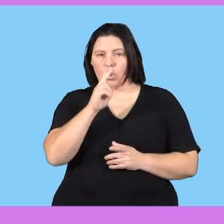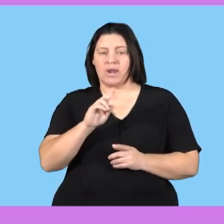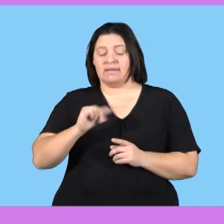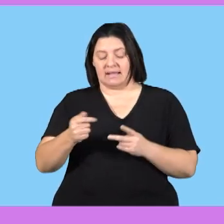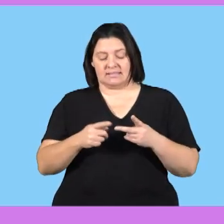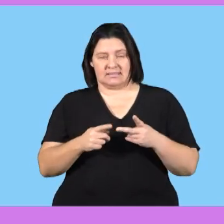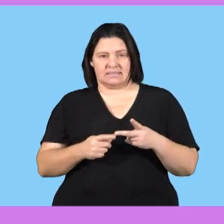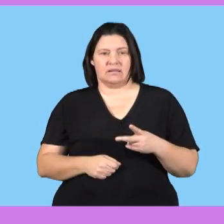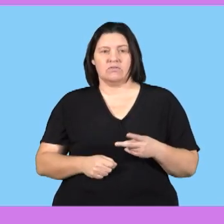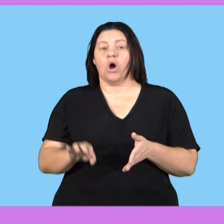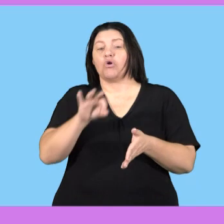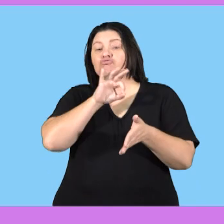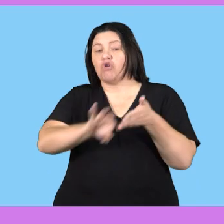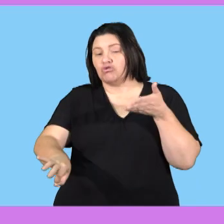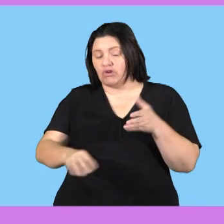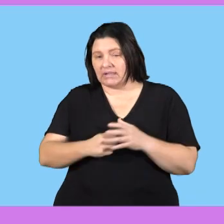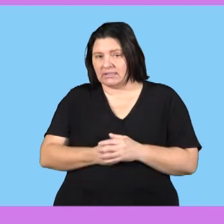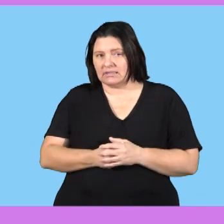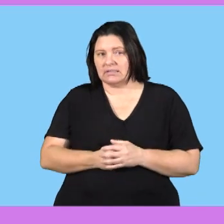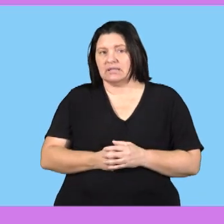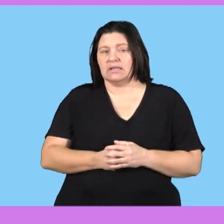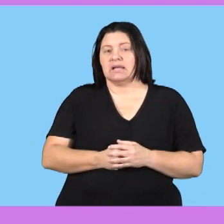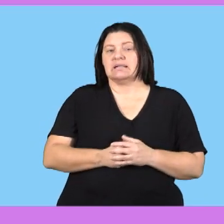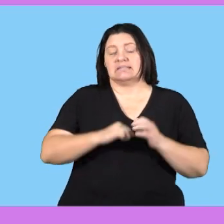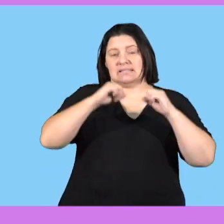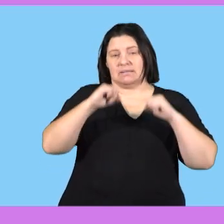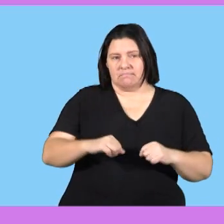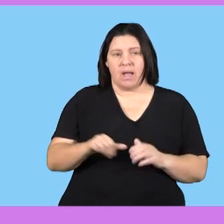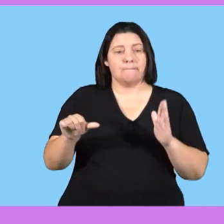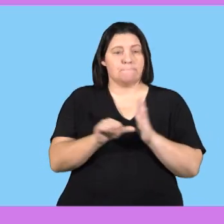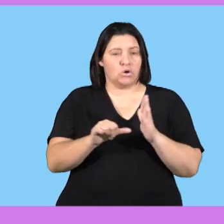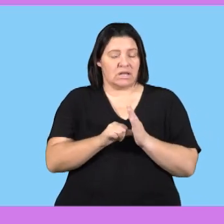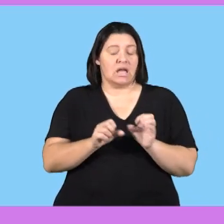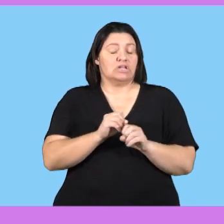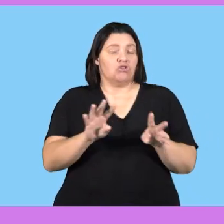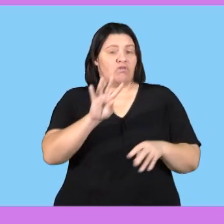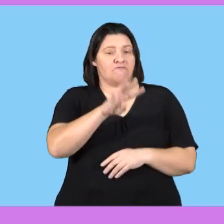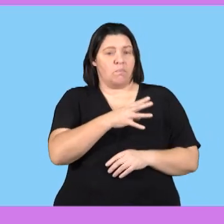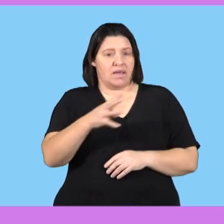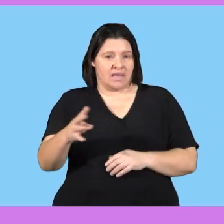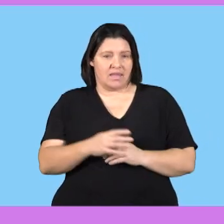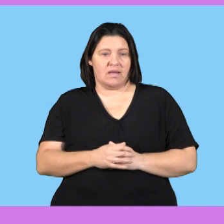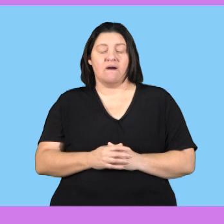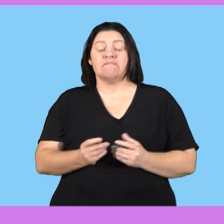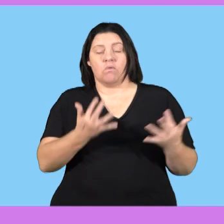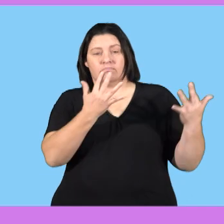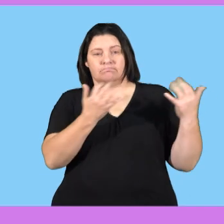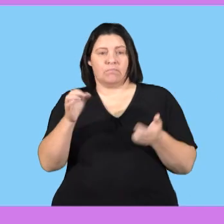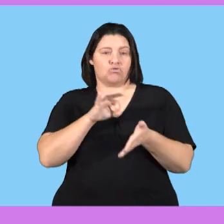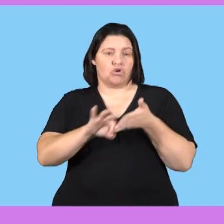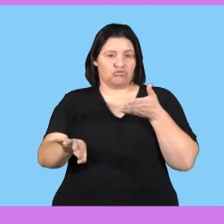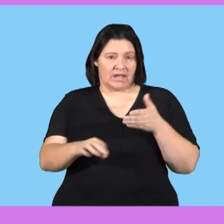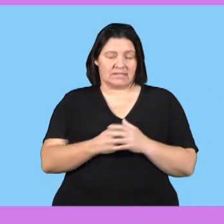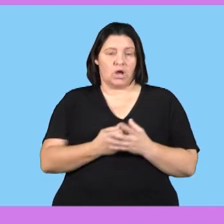next slide, now we'll be focusing on the contract tariff system. So what is important here? The general formula for